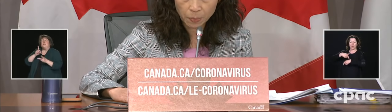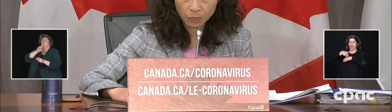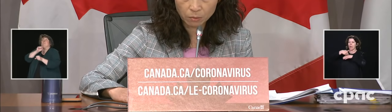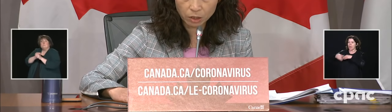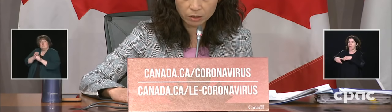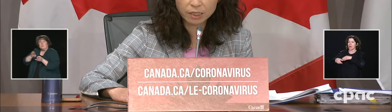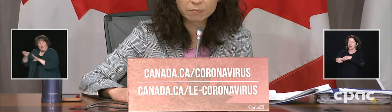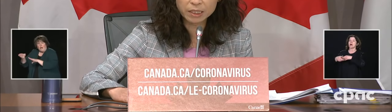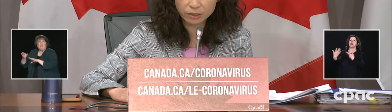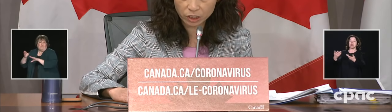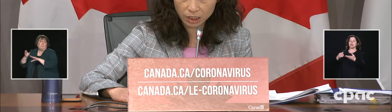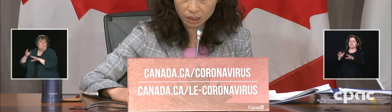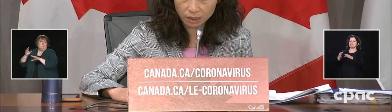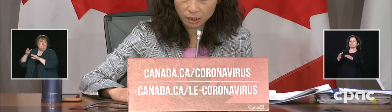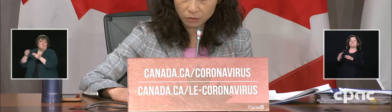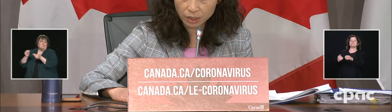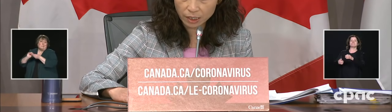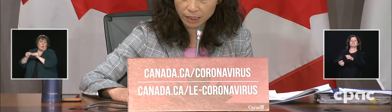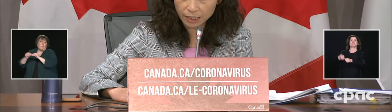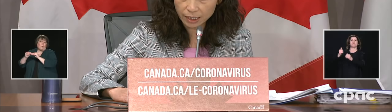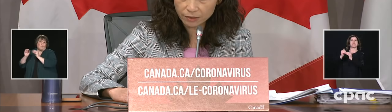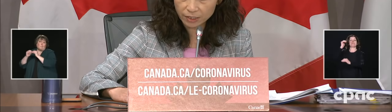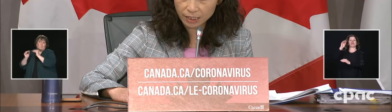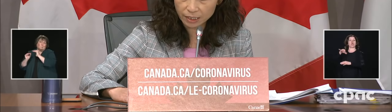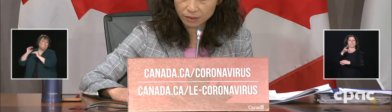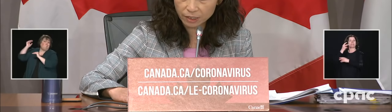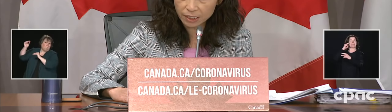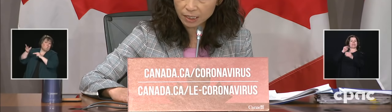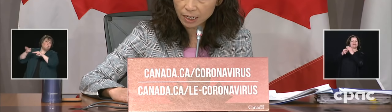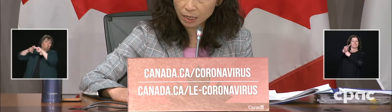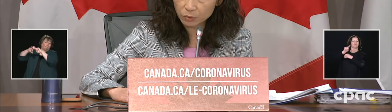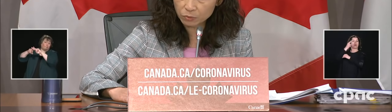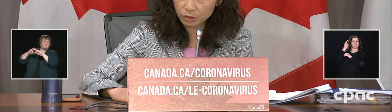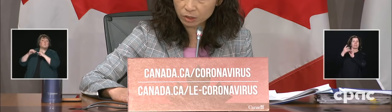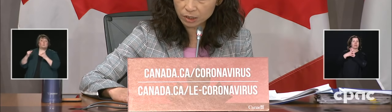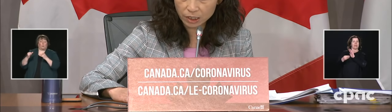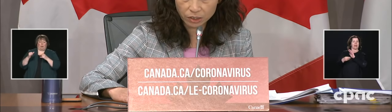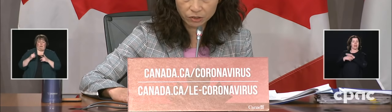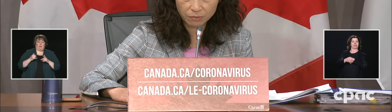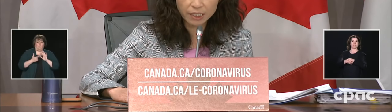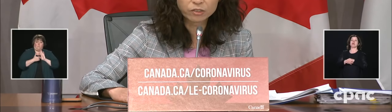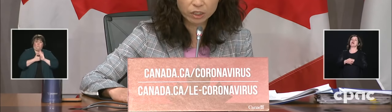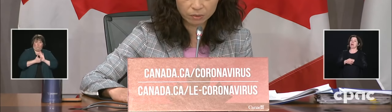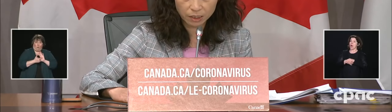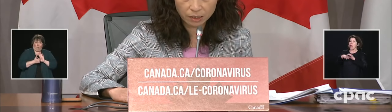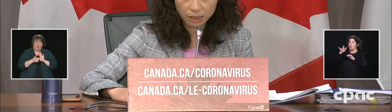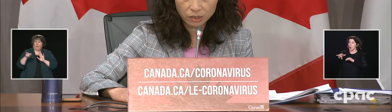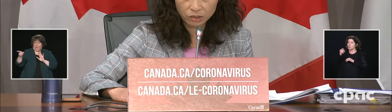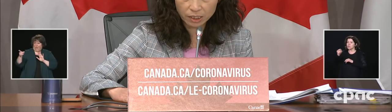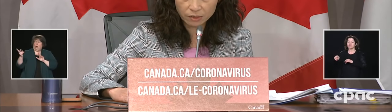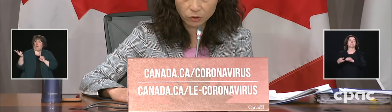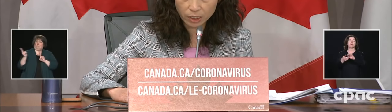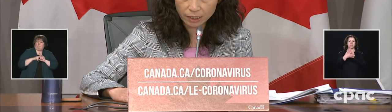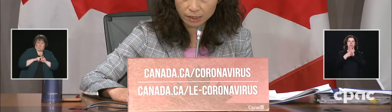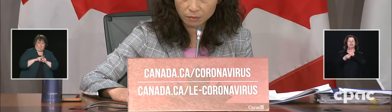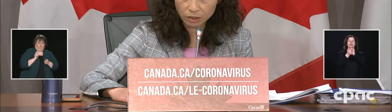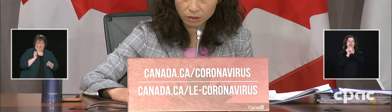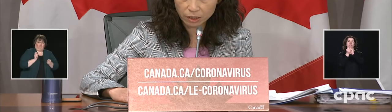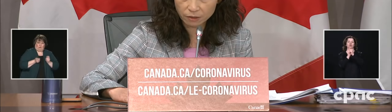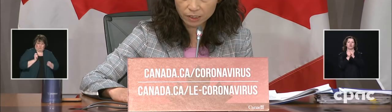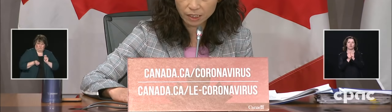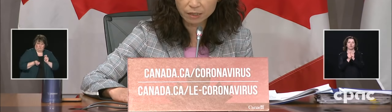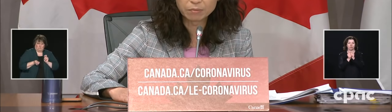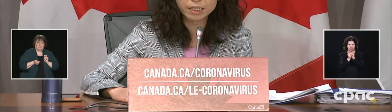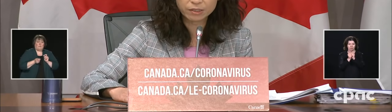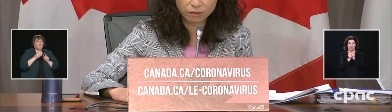scenario. The models have been adjusted with a higher case fatality rate, and we will continue to make adjustments to these forecasting